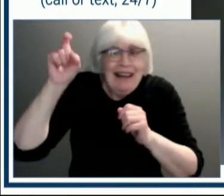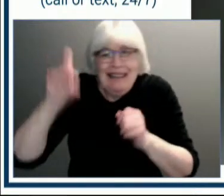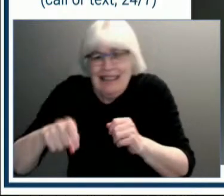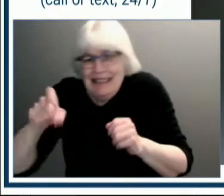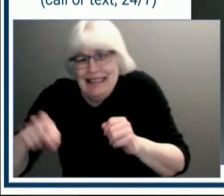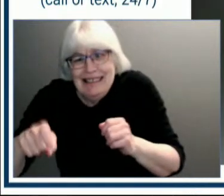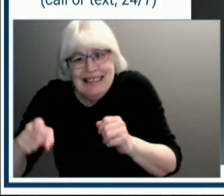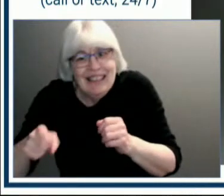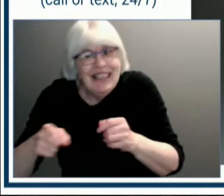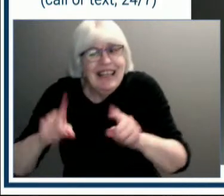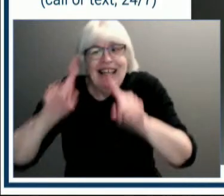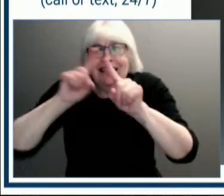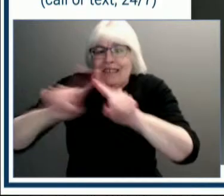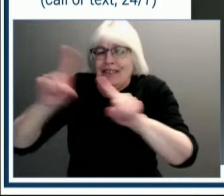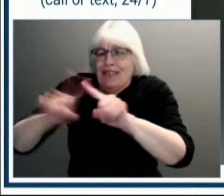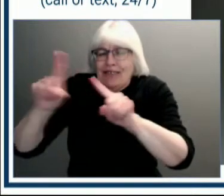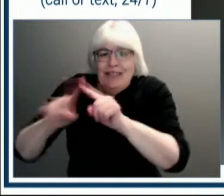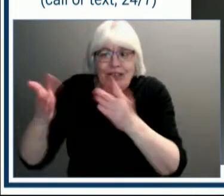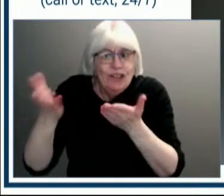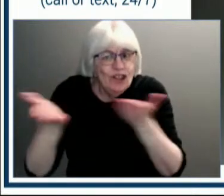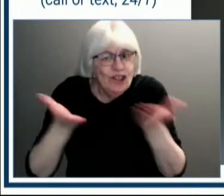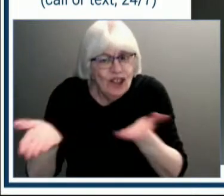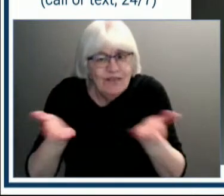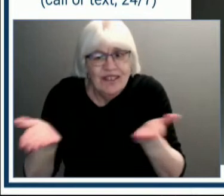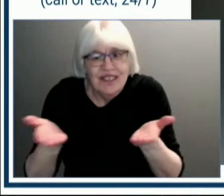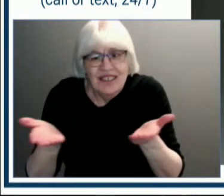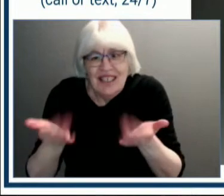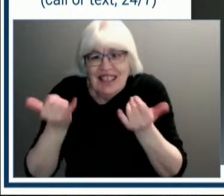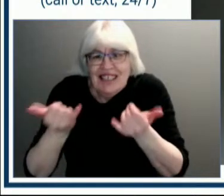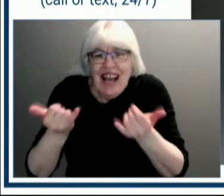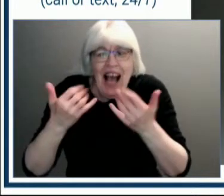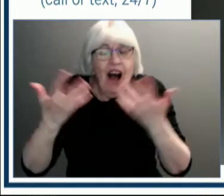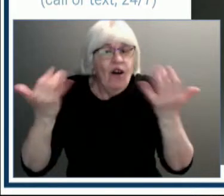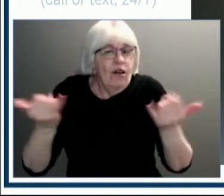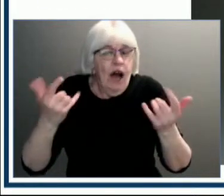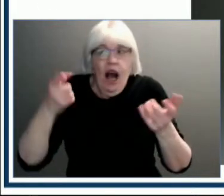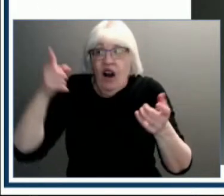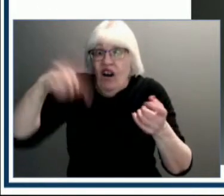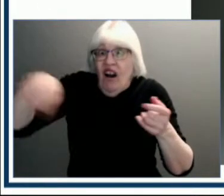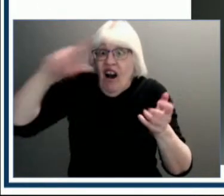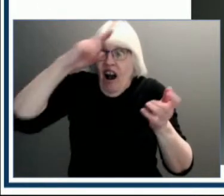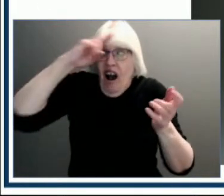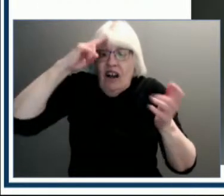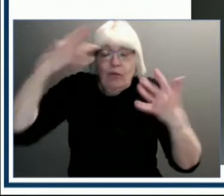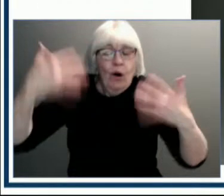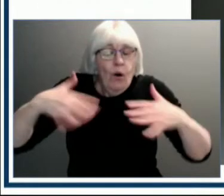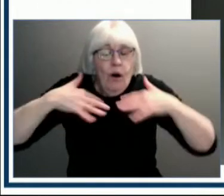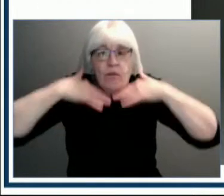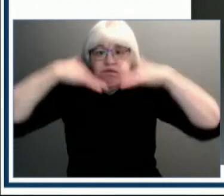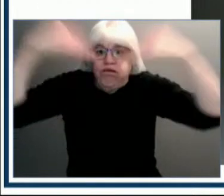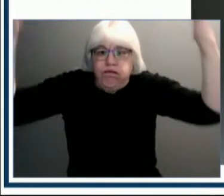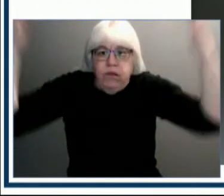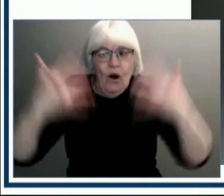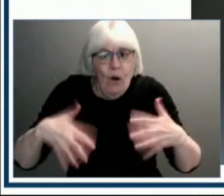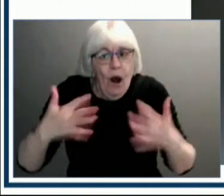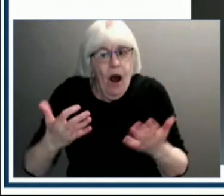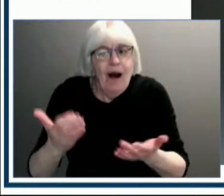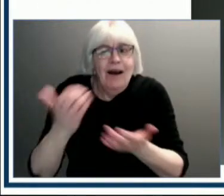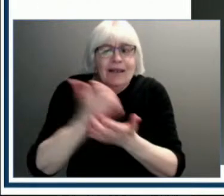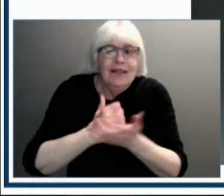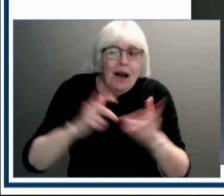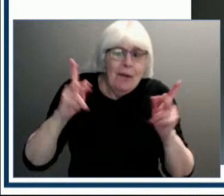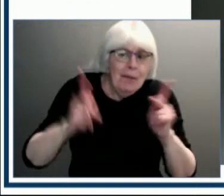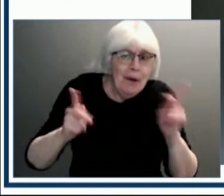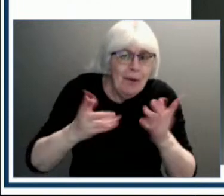hospitals are over capacity. For Nova Scotians, that means waiting too long for care or having long-awaited tests or procedures